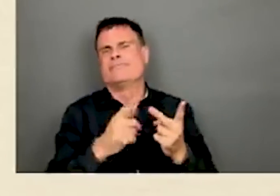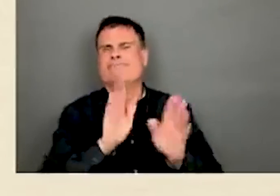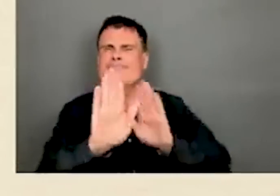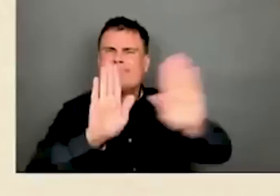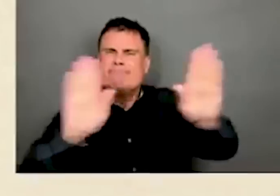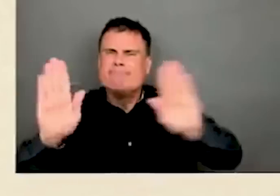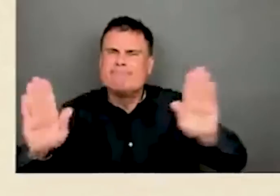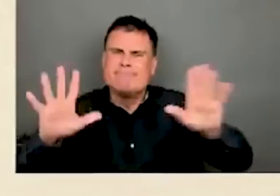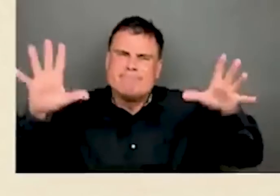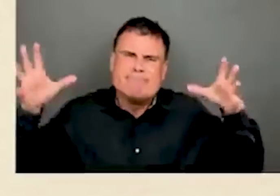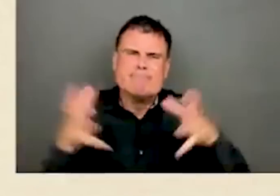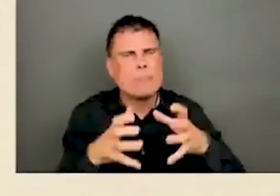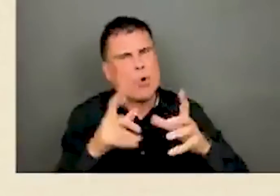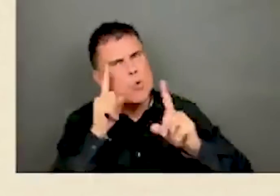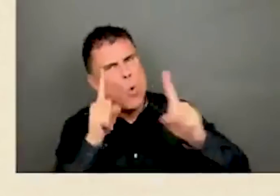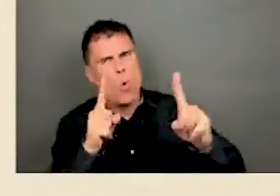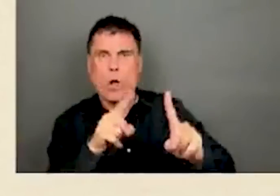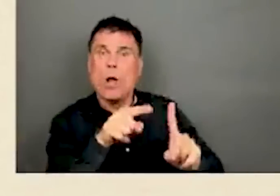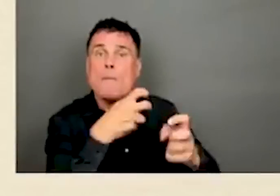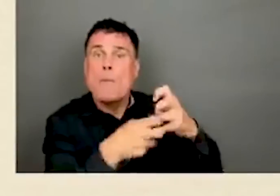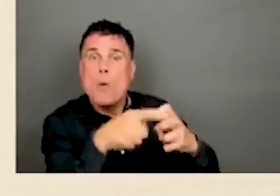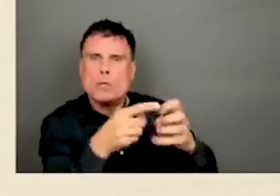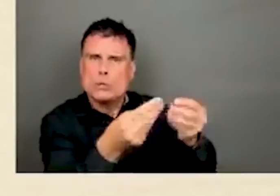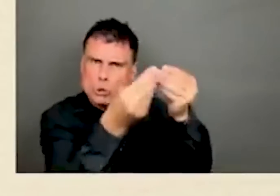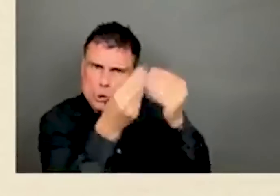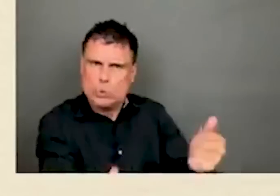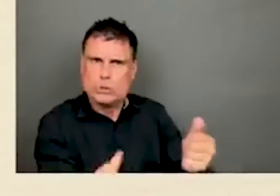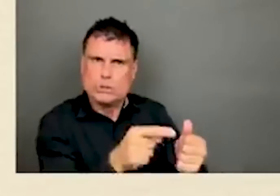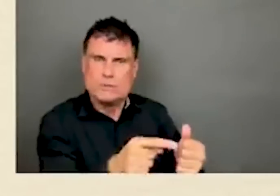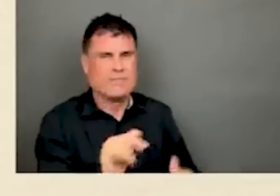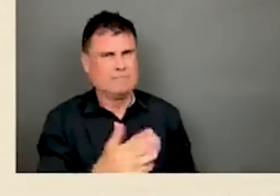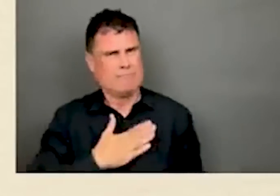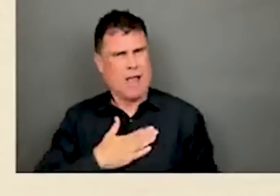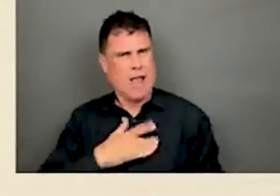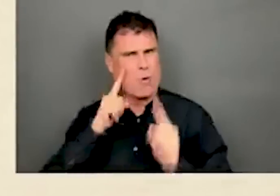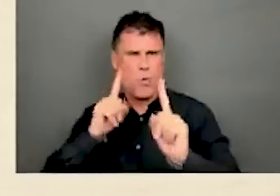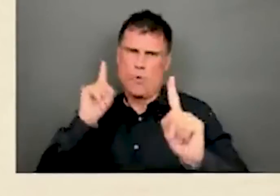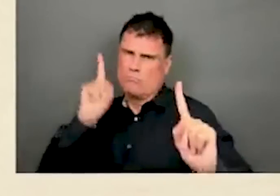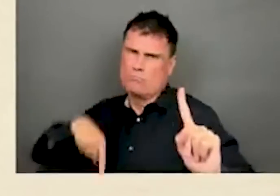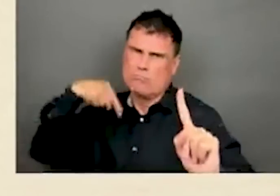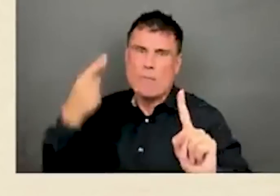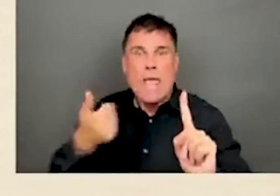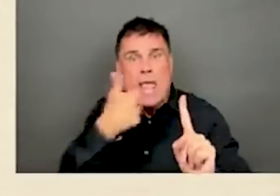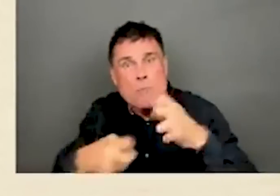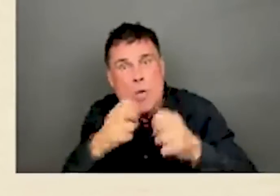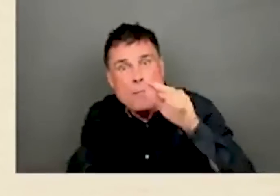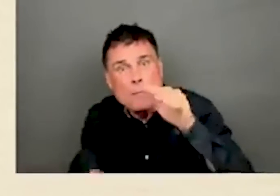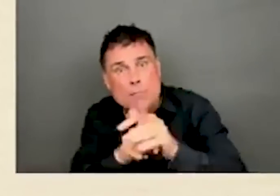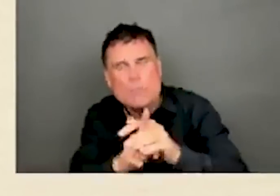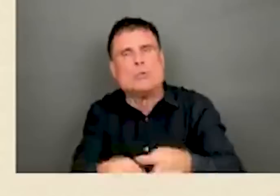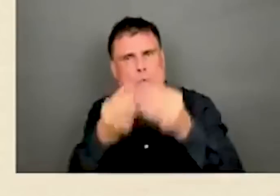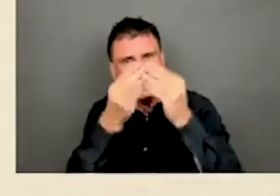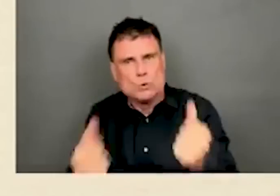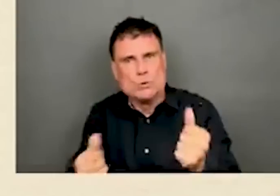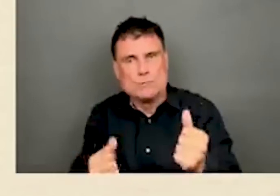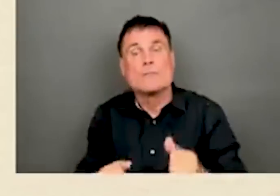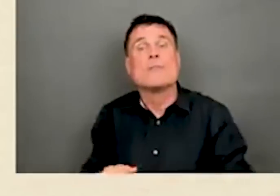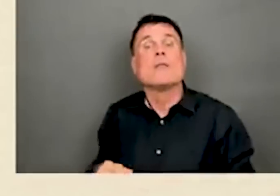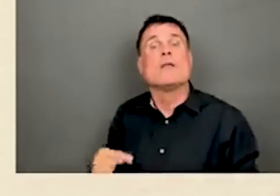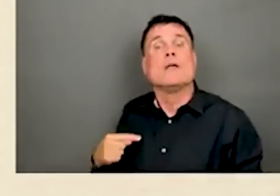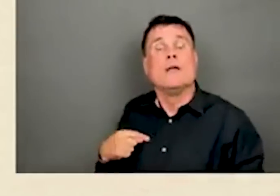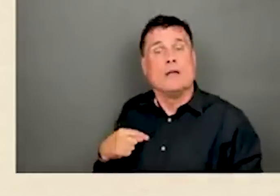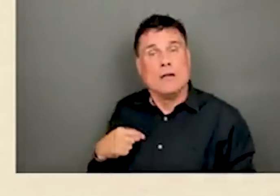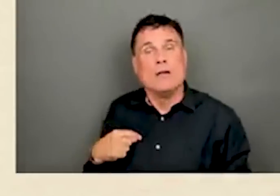motivated me from the beginning. I stood for office in 2005 not so that I could have partisan jousts